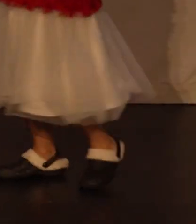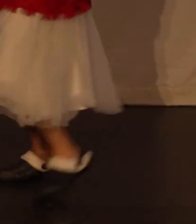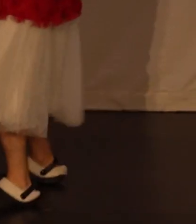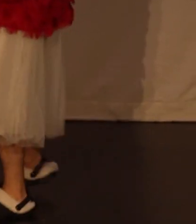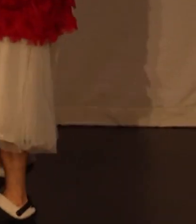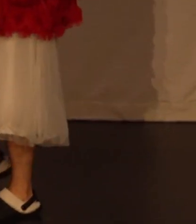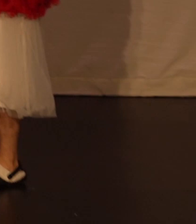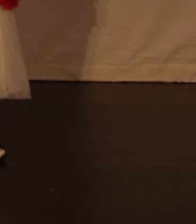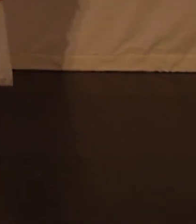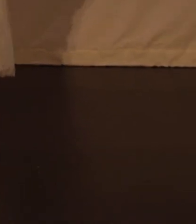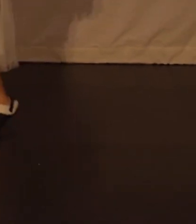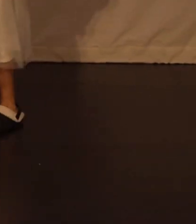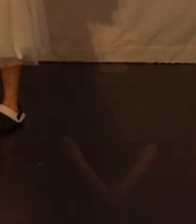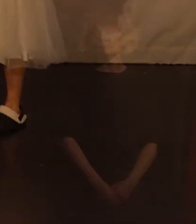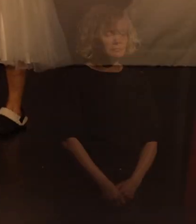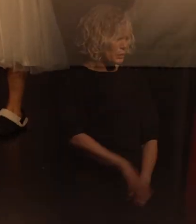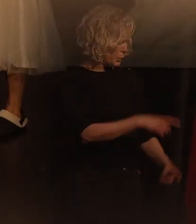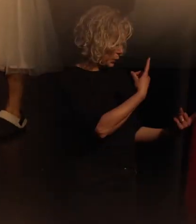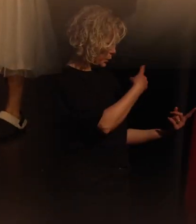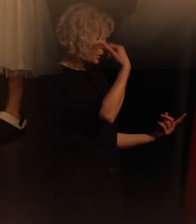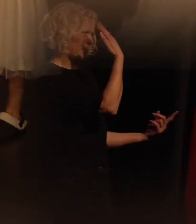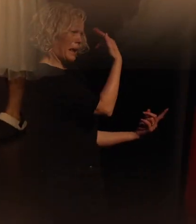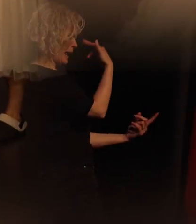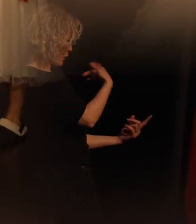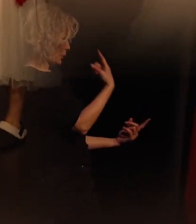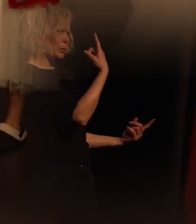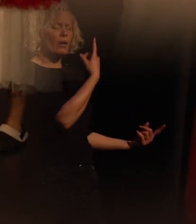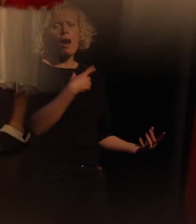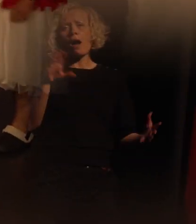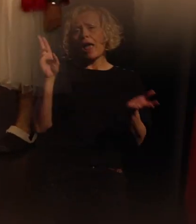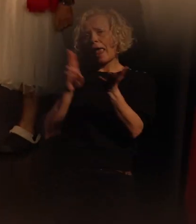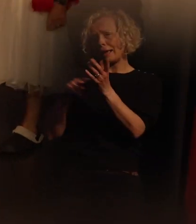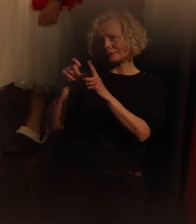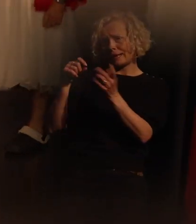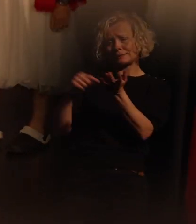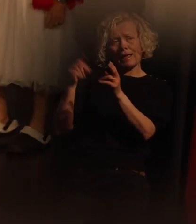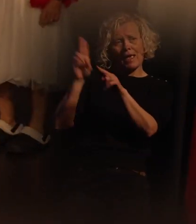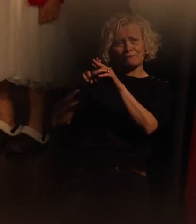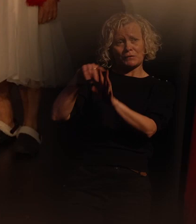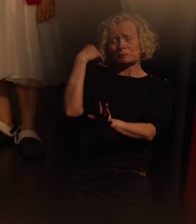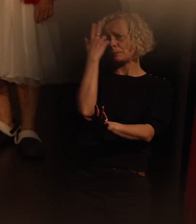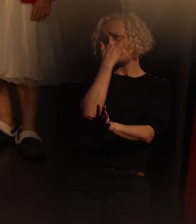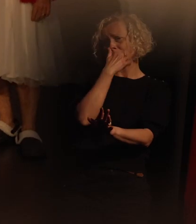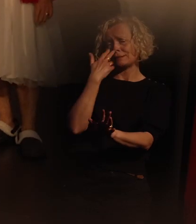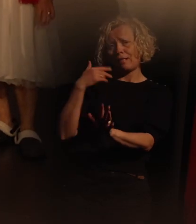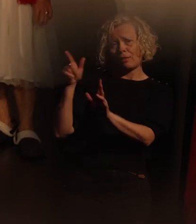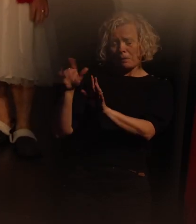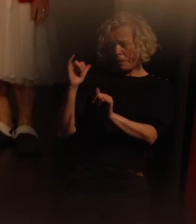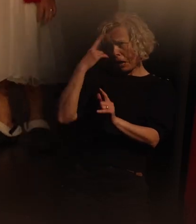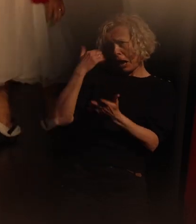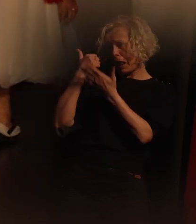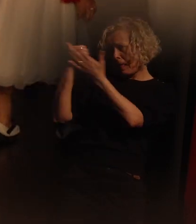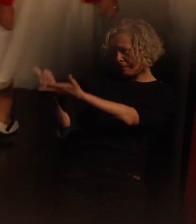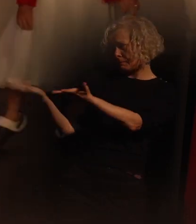Who gave you that makeover? Oh, the NTDF beauty salon. Maybe they could help